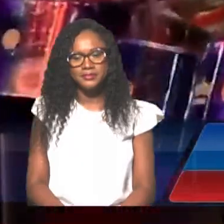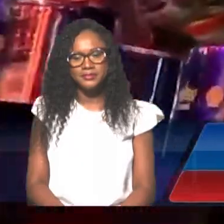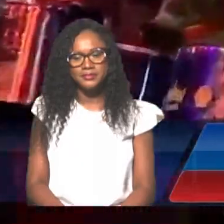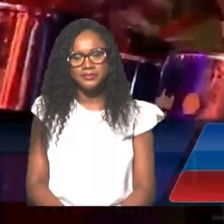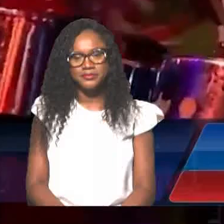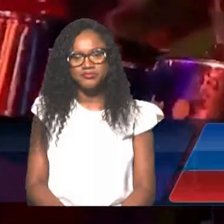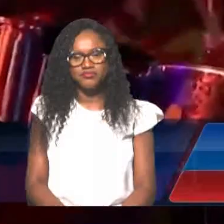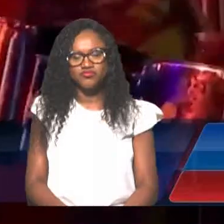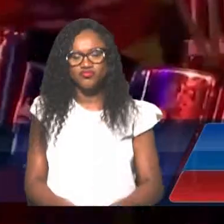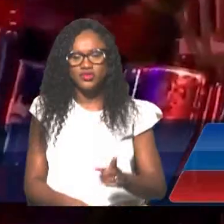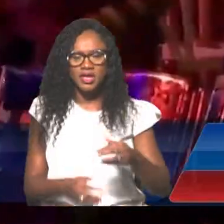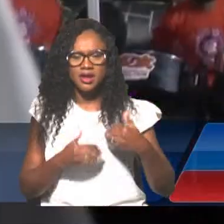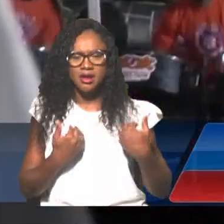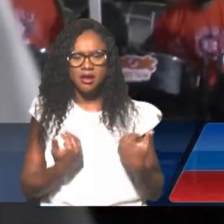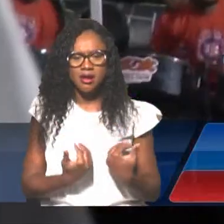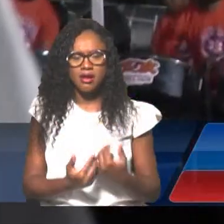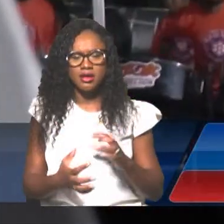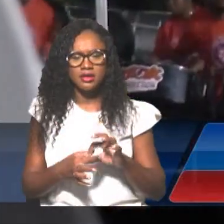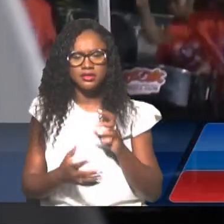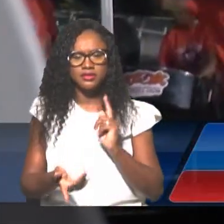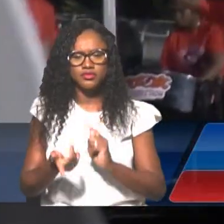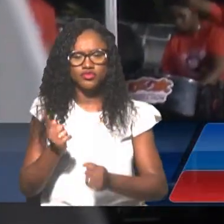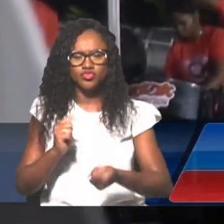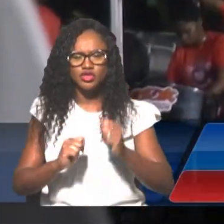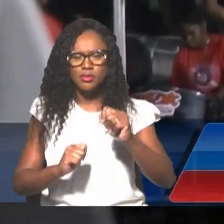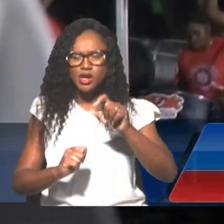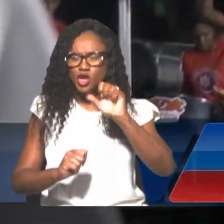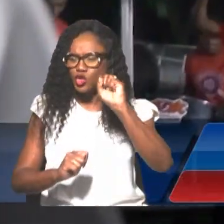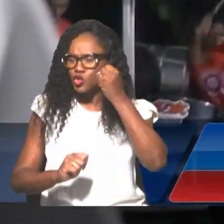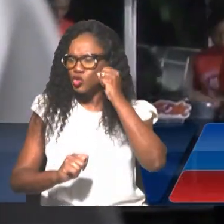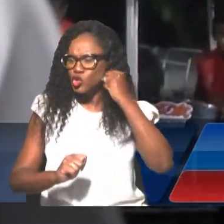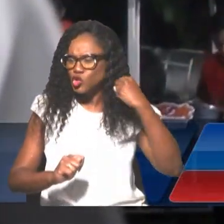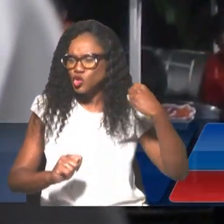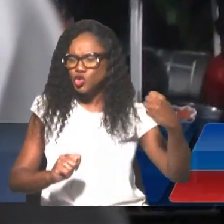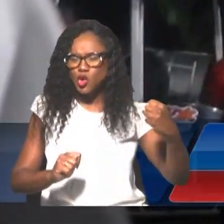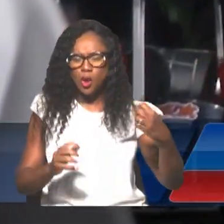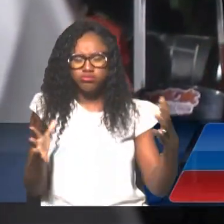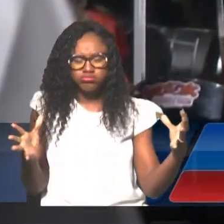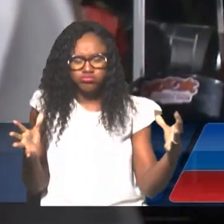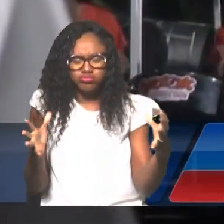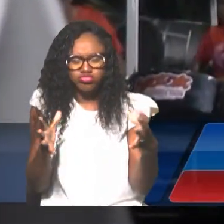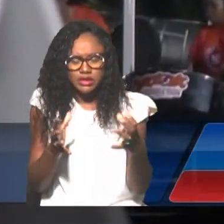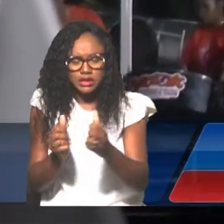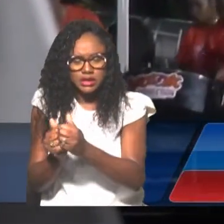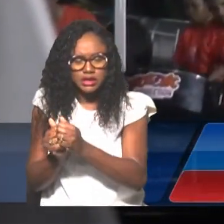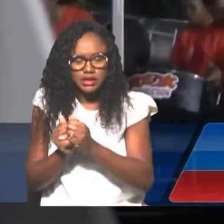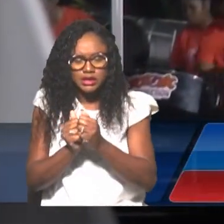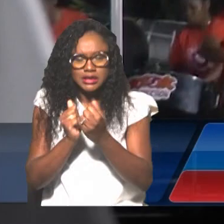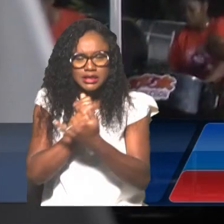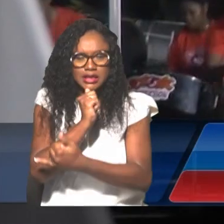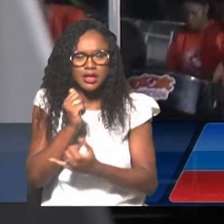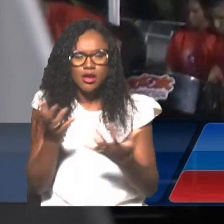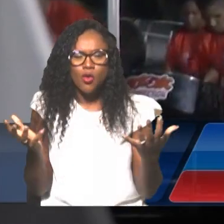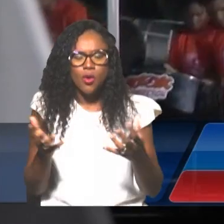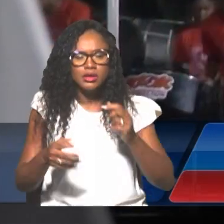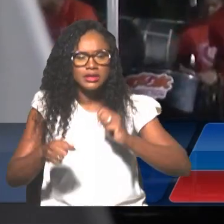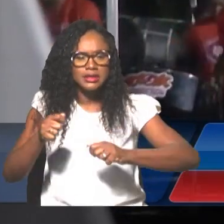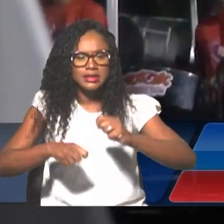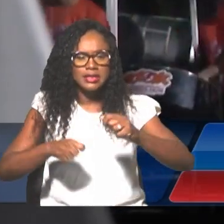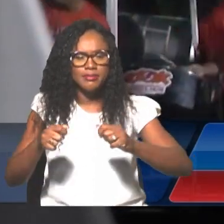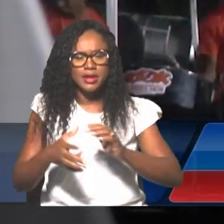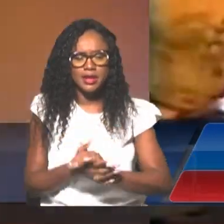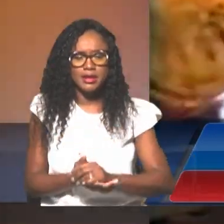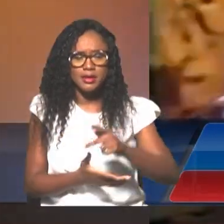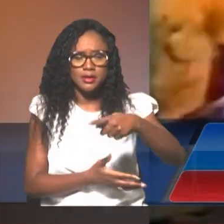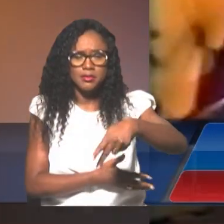In the heart of Trinidad and Tobago, there's a sound that binds the country together, the steelpan. Public Relations Officer for